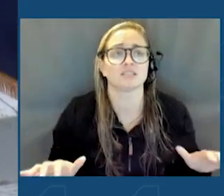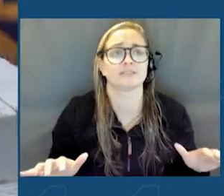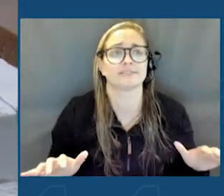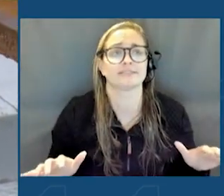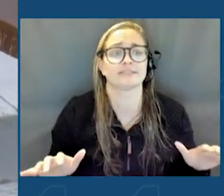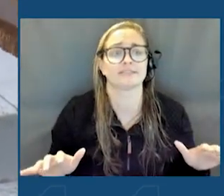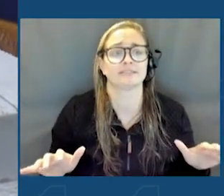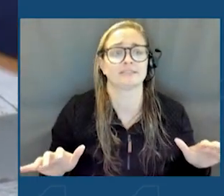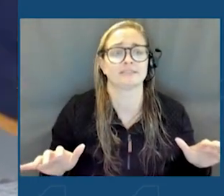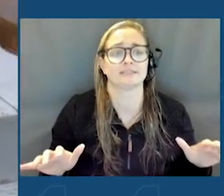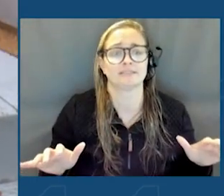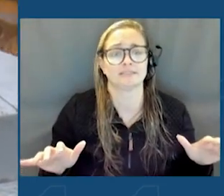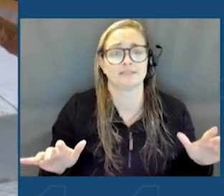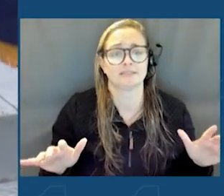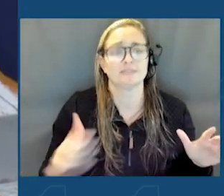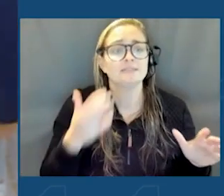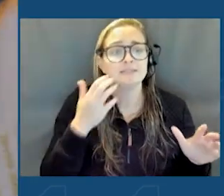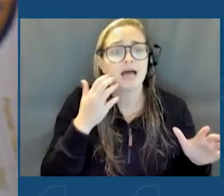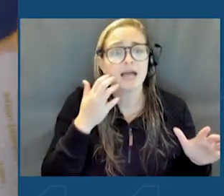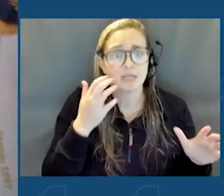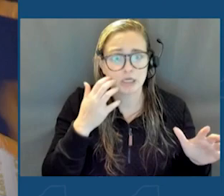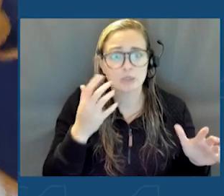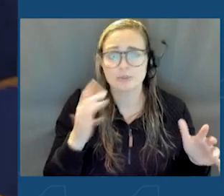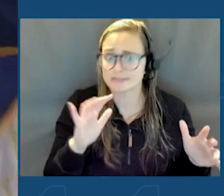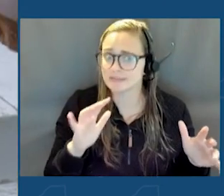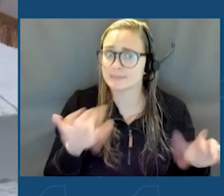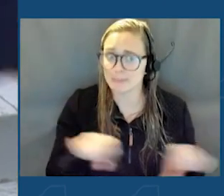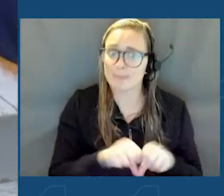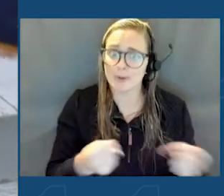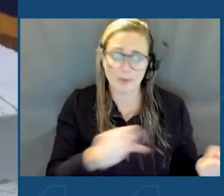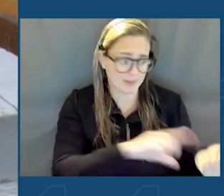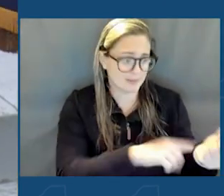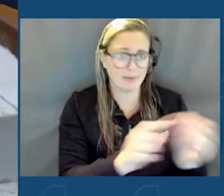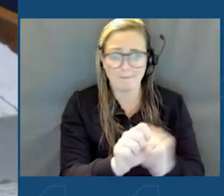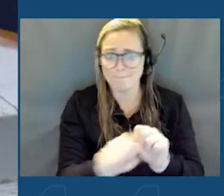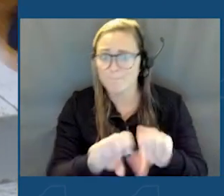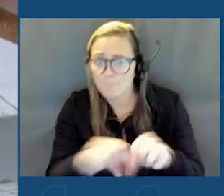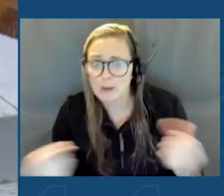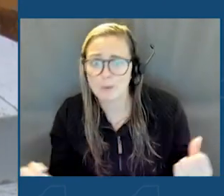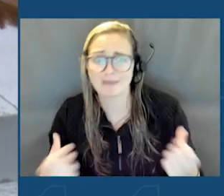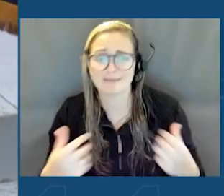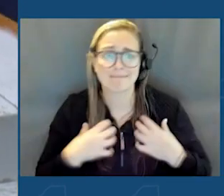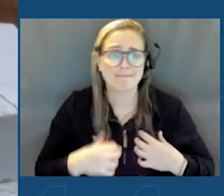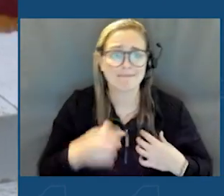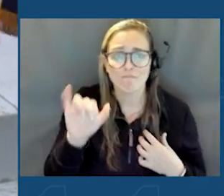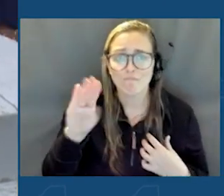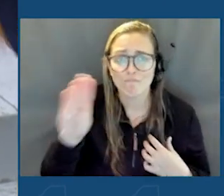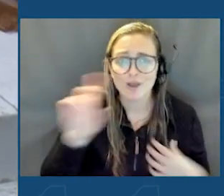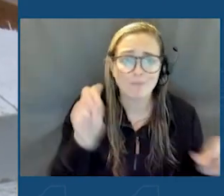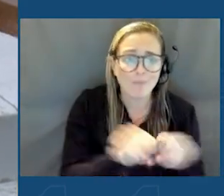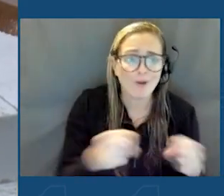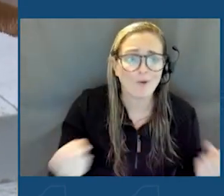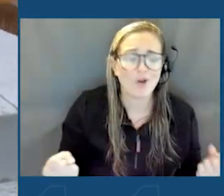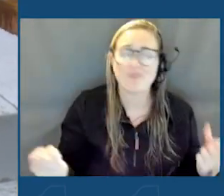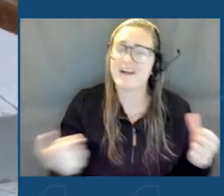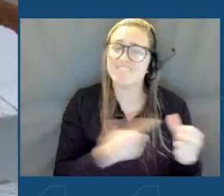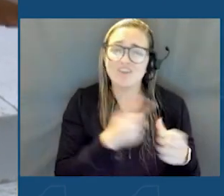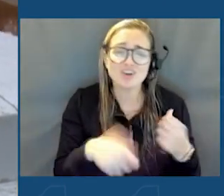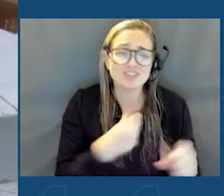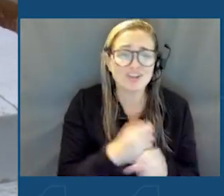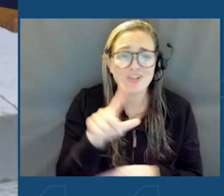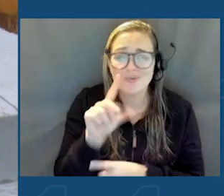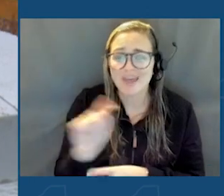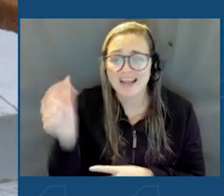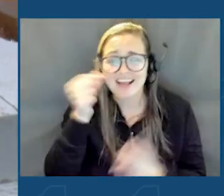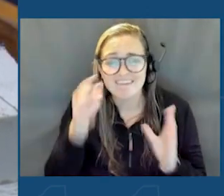in the snow because I knew that they were swelling up because they were broken. My ribs were broken, got transported down. This is my first year as lieutenant governor. I